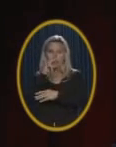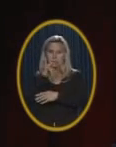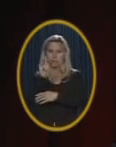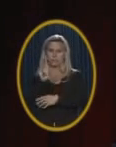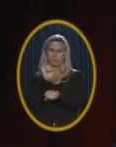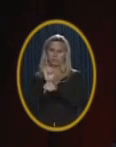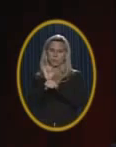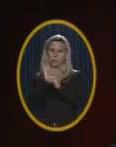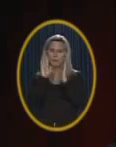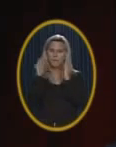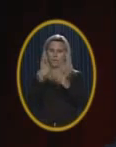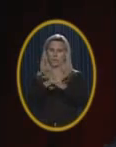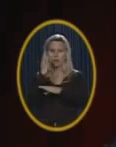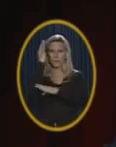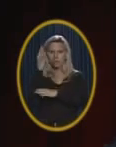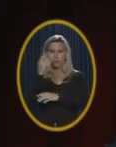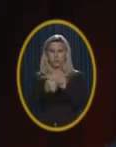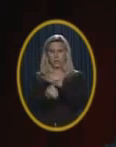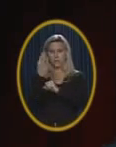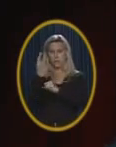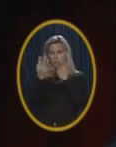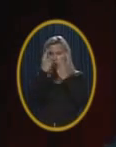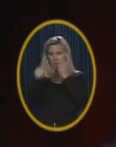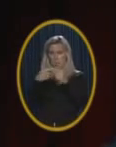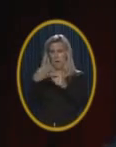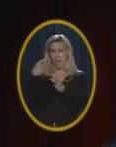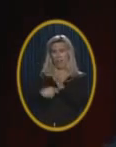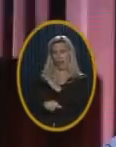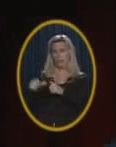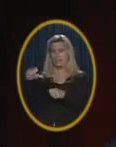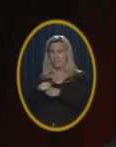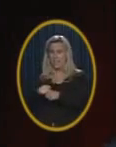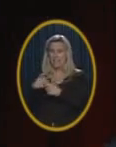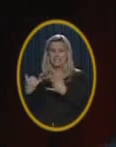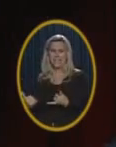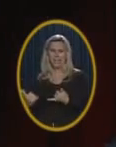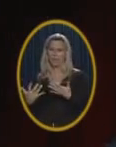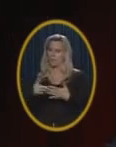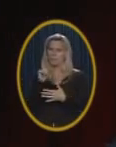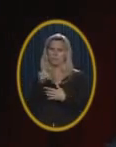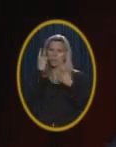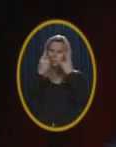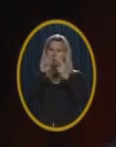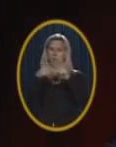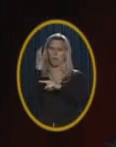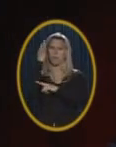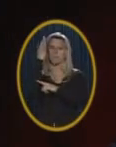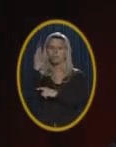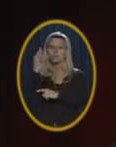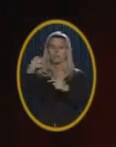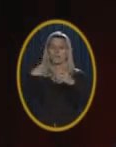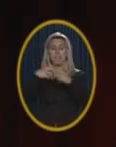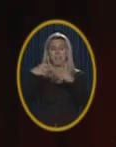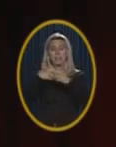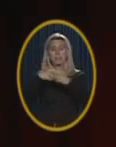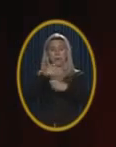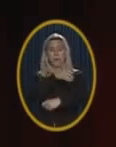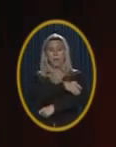future. You know, everybody's worried about 3 gallons of gallon gasoline. We ought to be worried about the future of electrical power